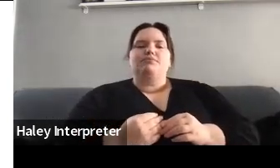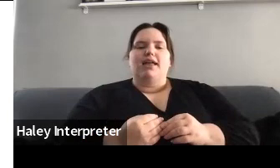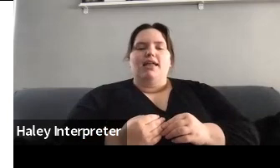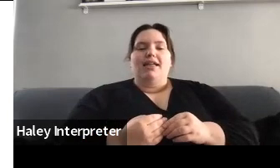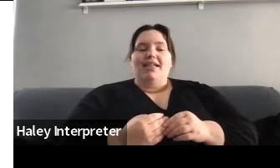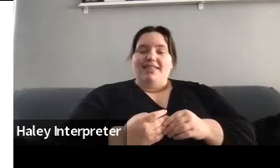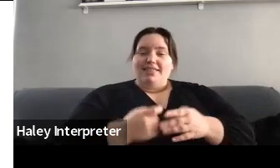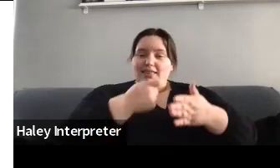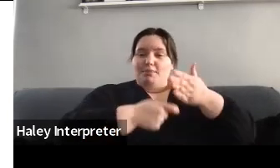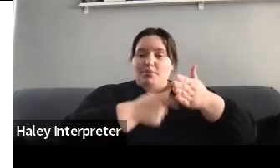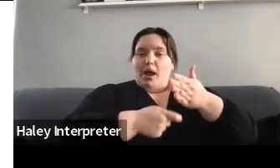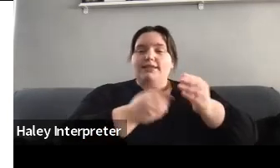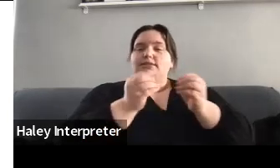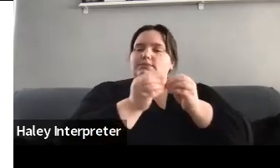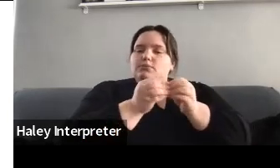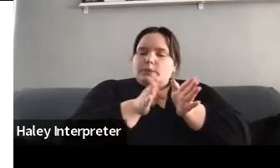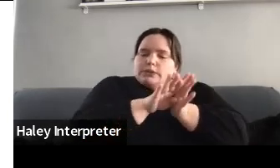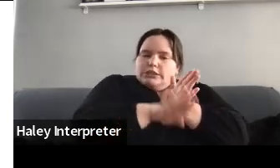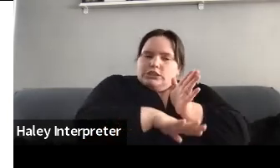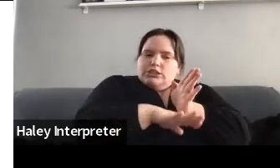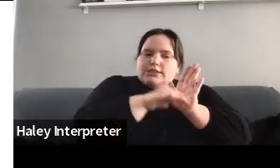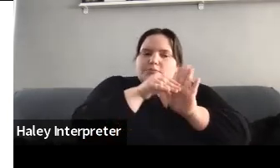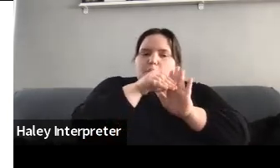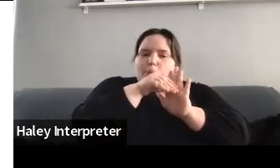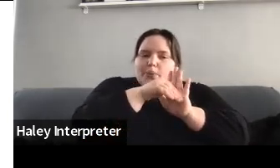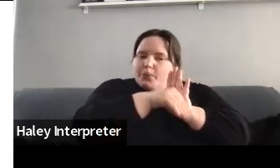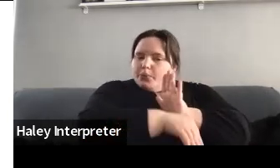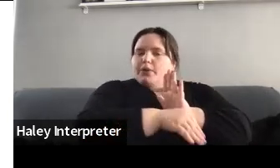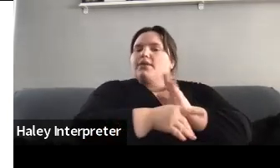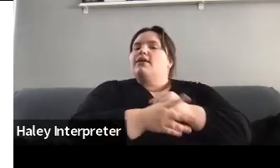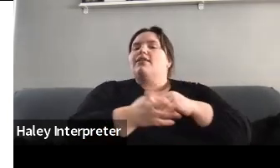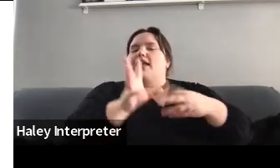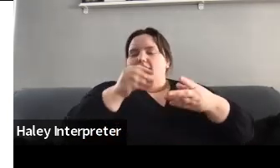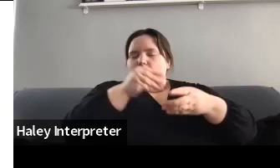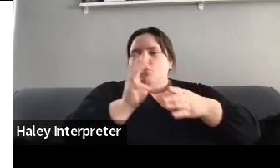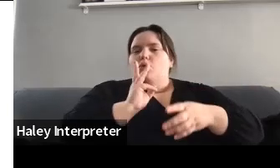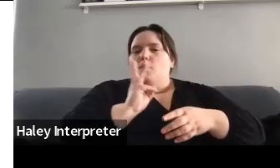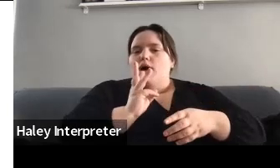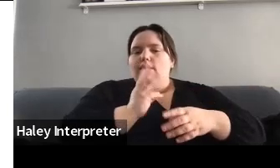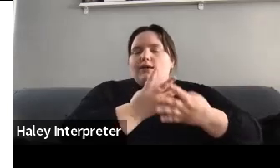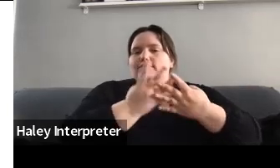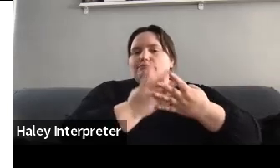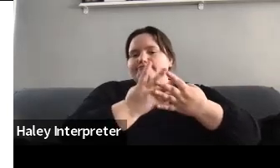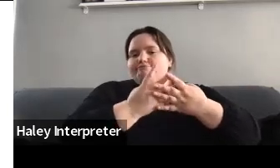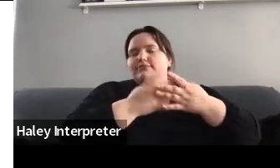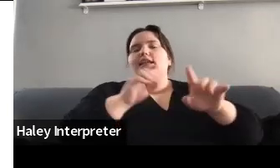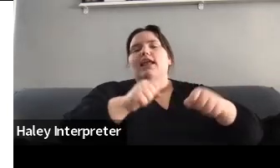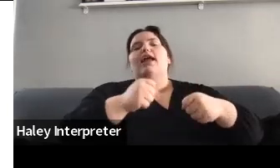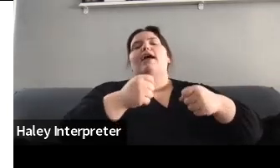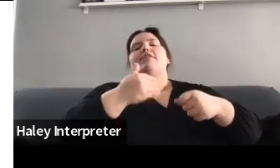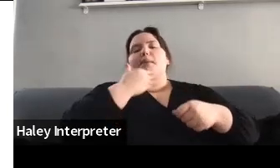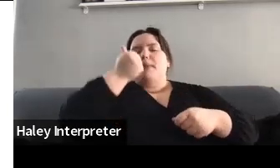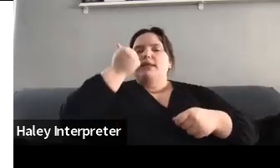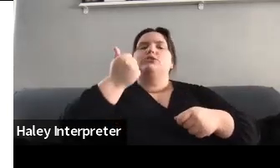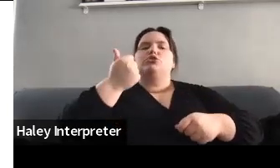price. They include water filtration so that you can have, the best clean water for your animal.